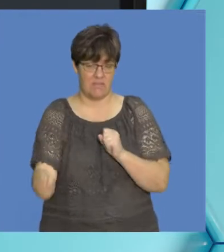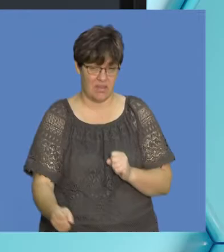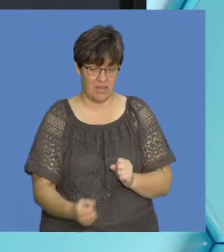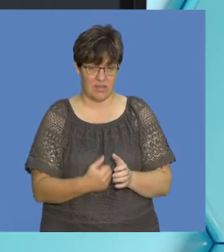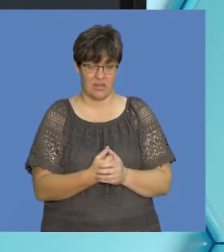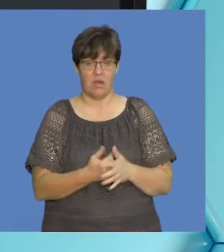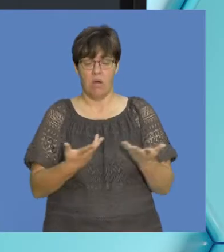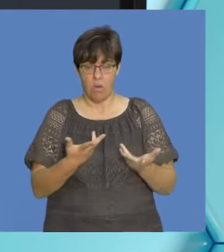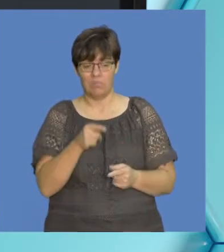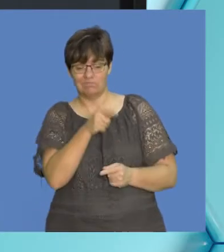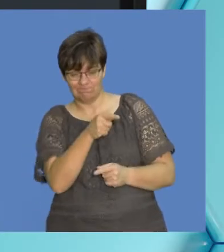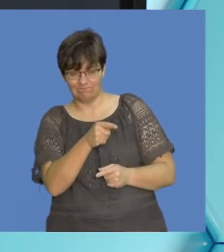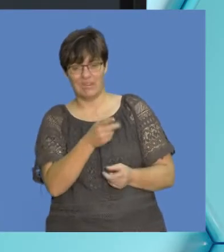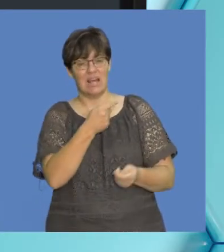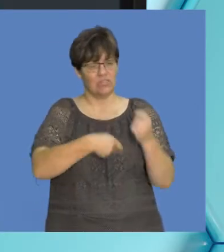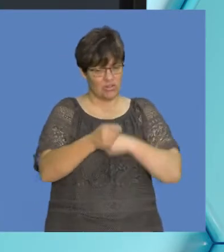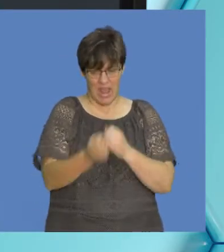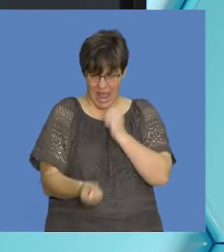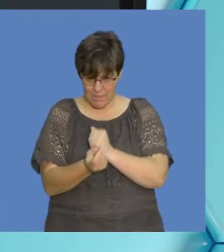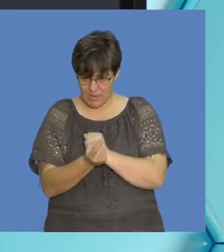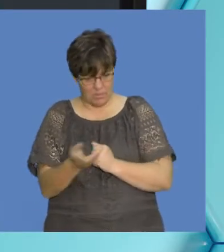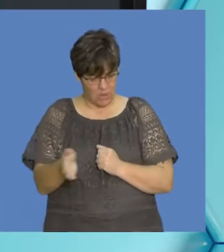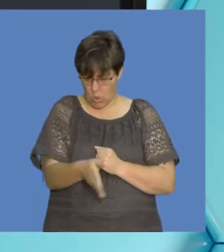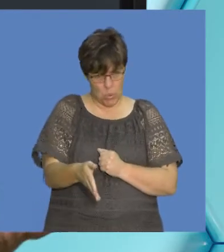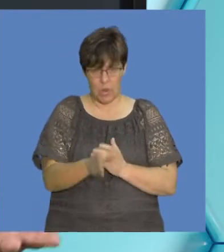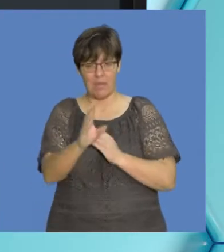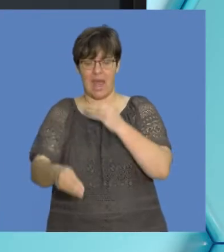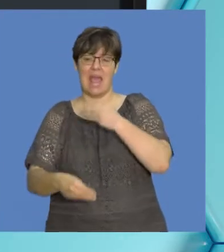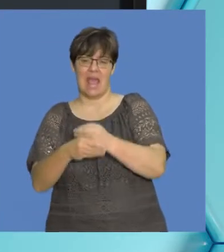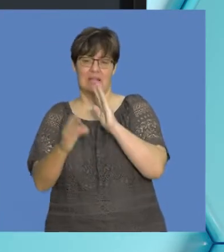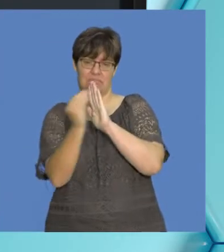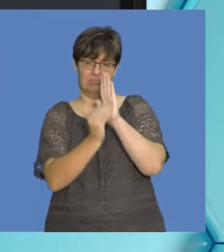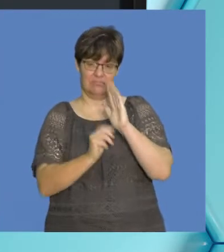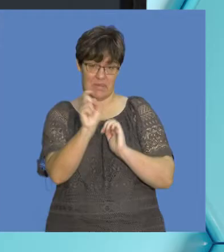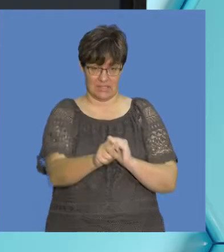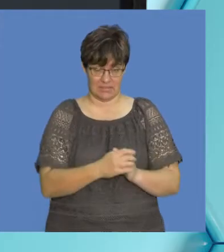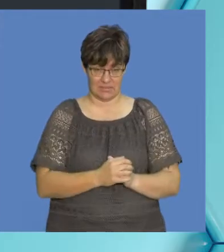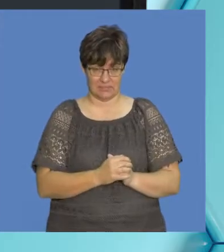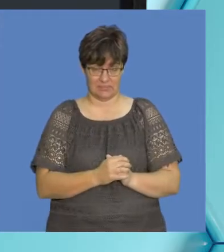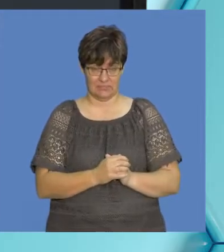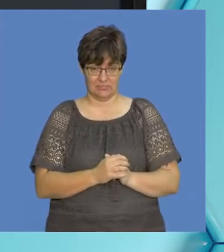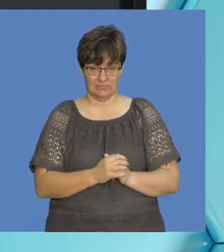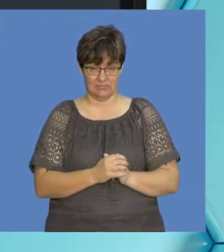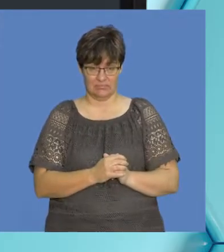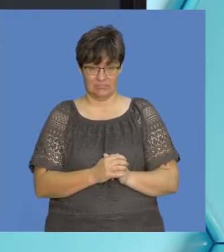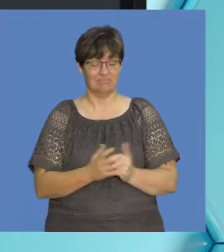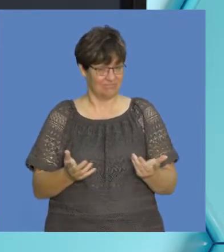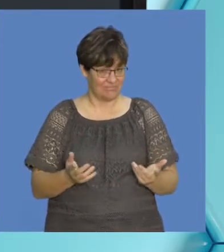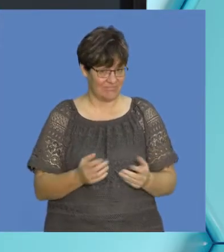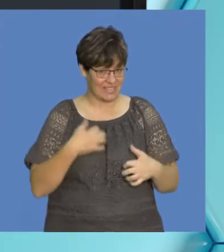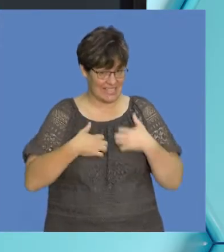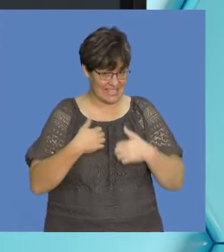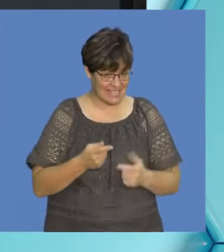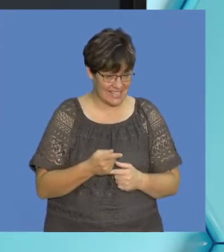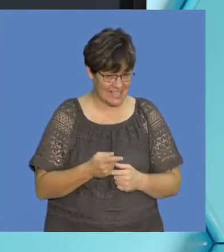and additional transactions that need to be recorded, right? So I've whet your appetite